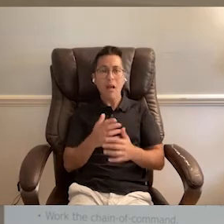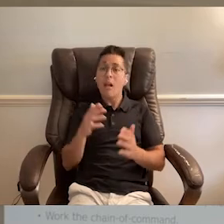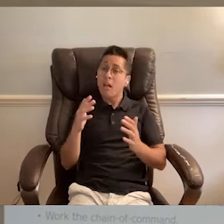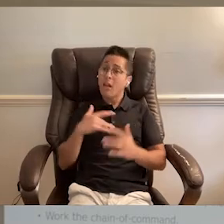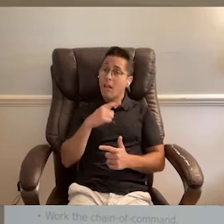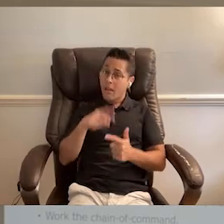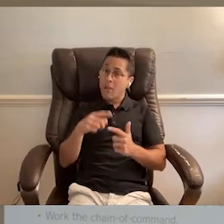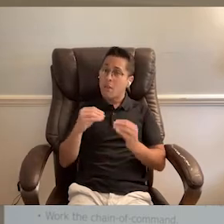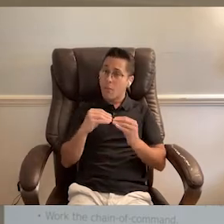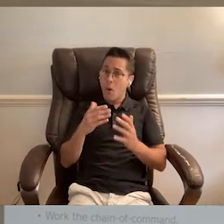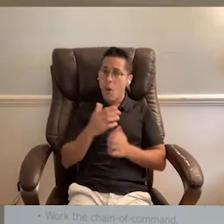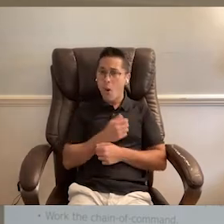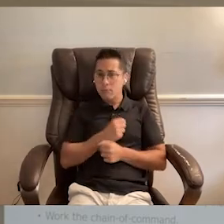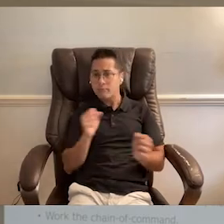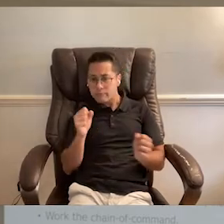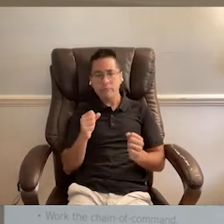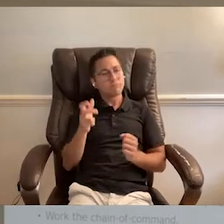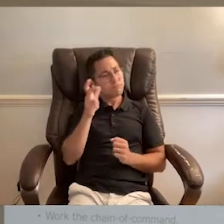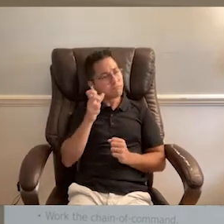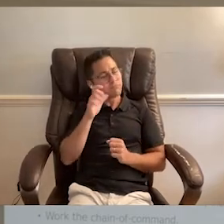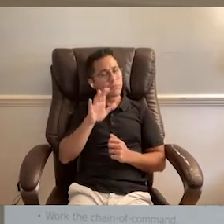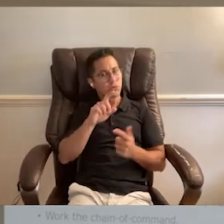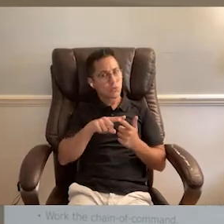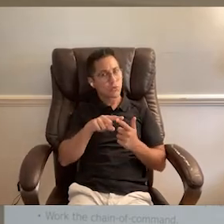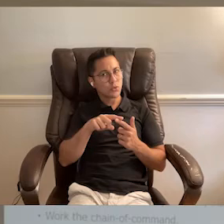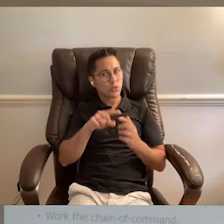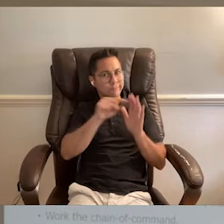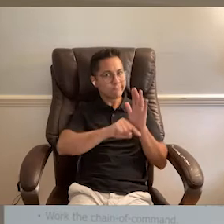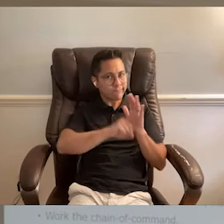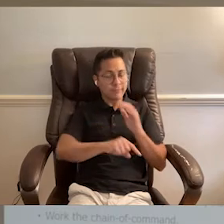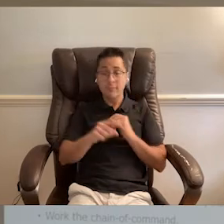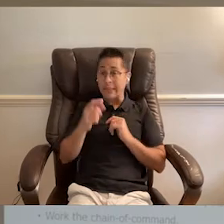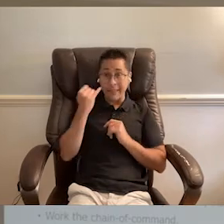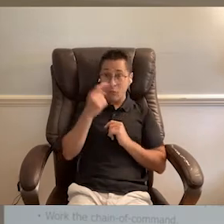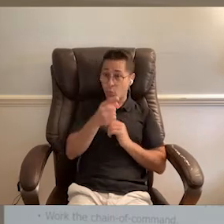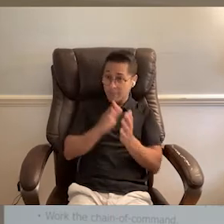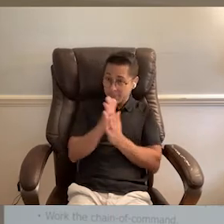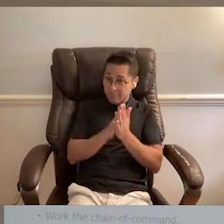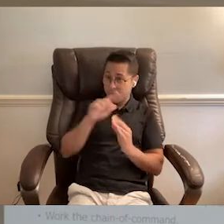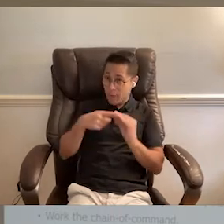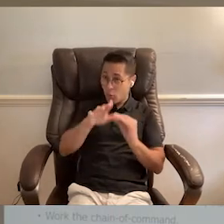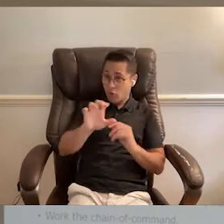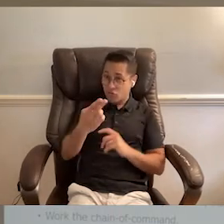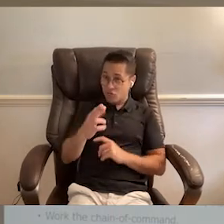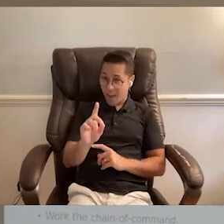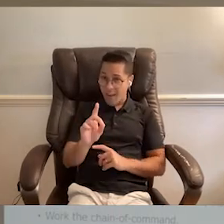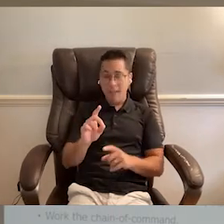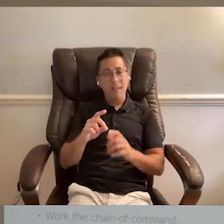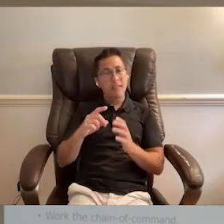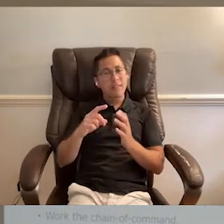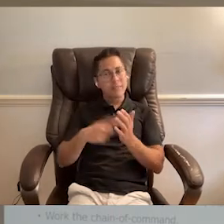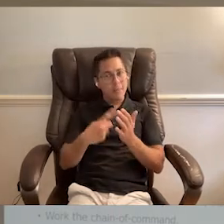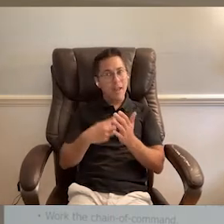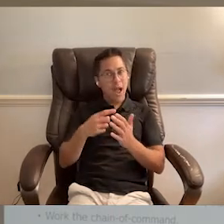struggles. Remember, when you are passionate about your child, sometimes it comes across as